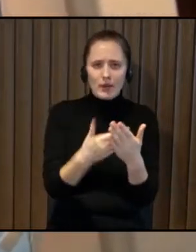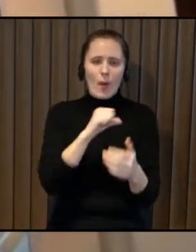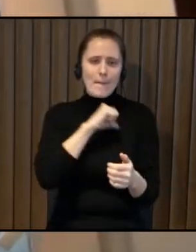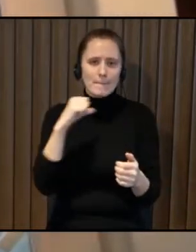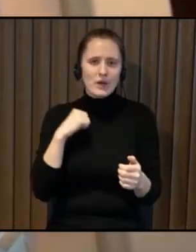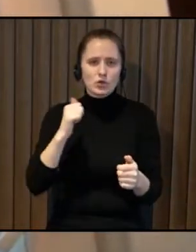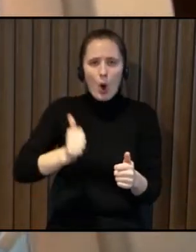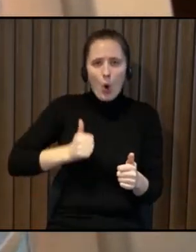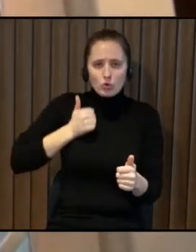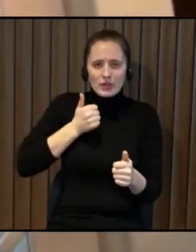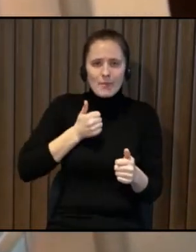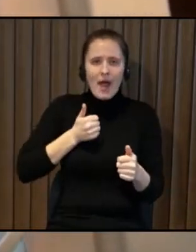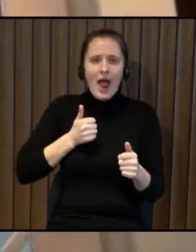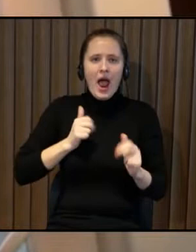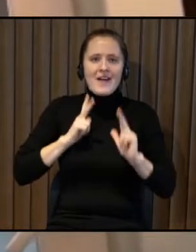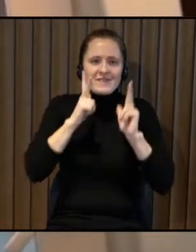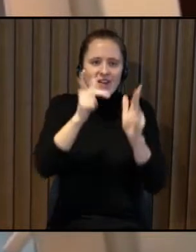office